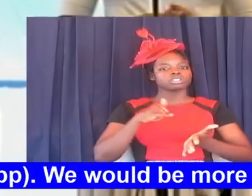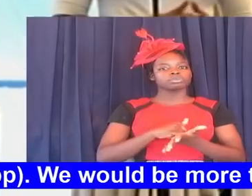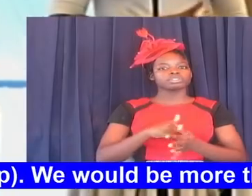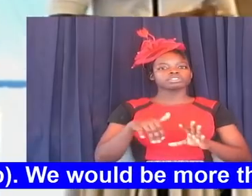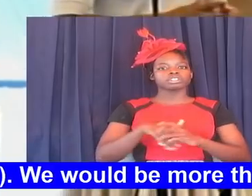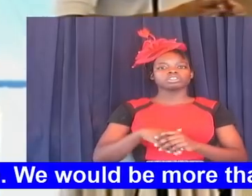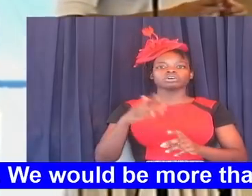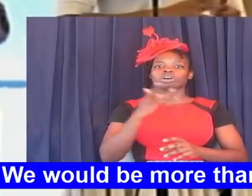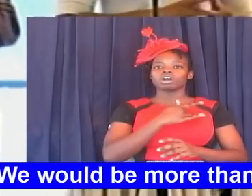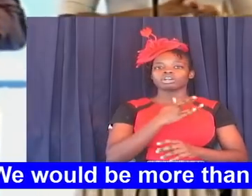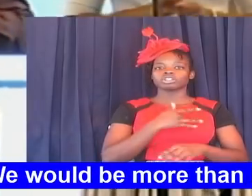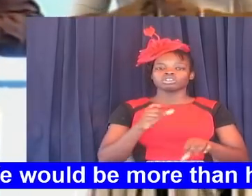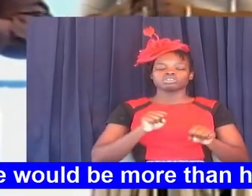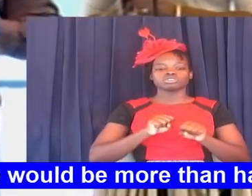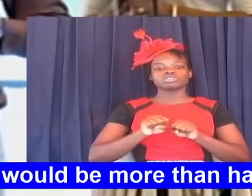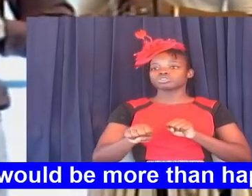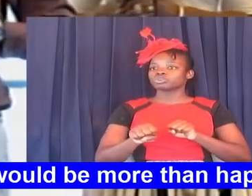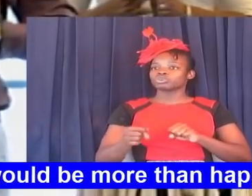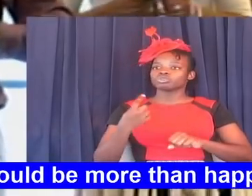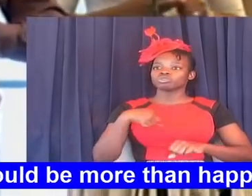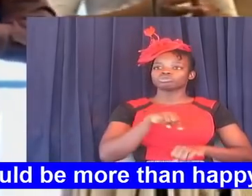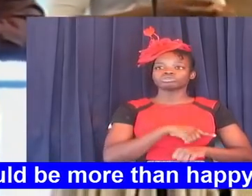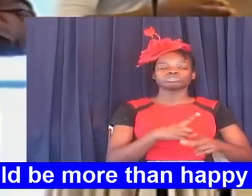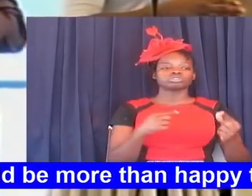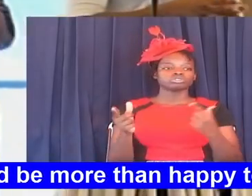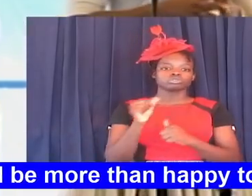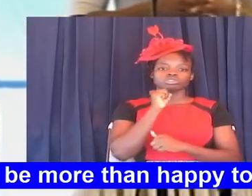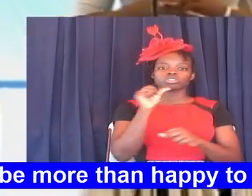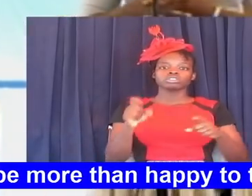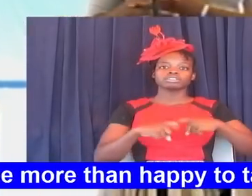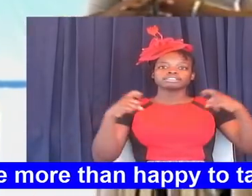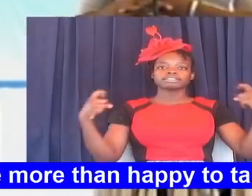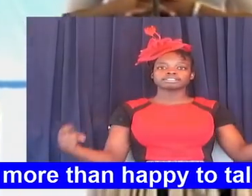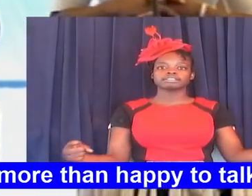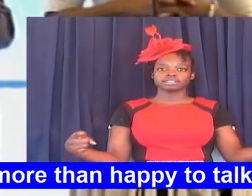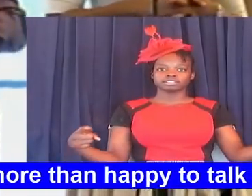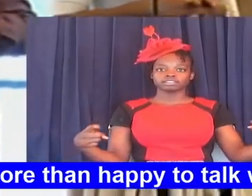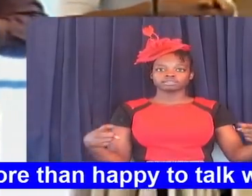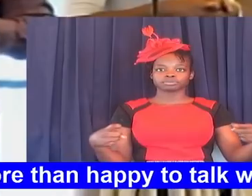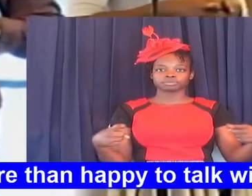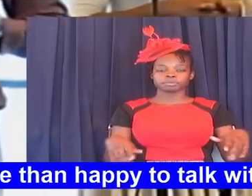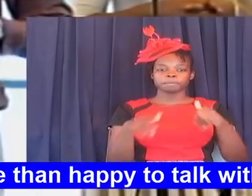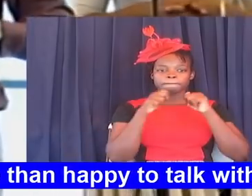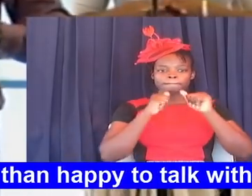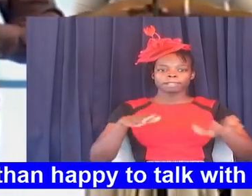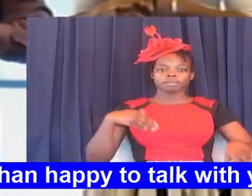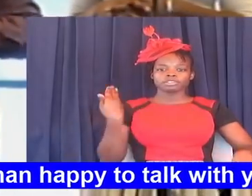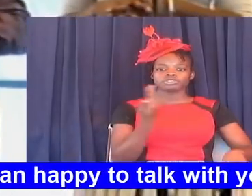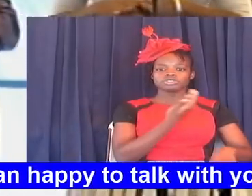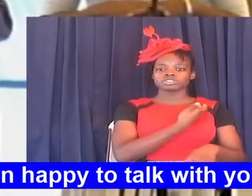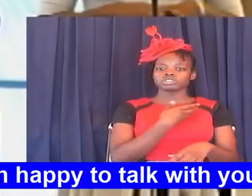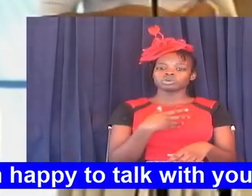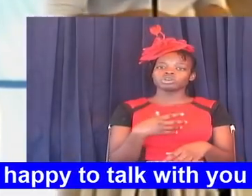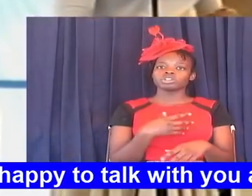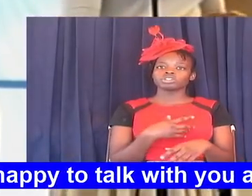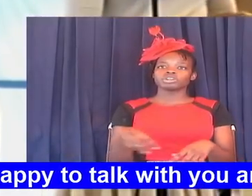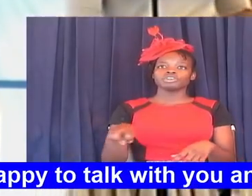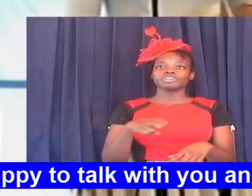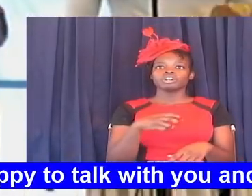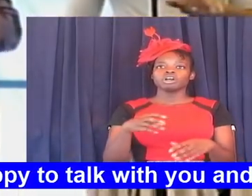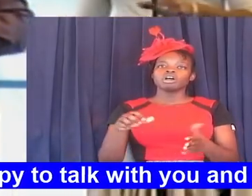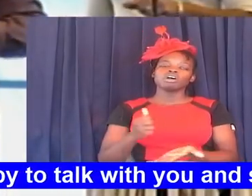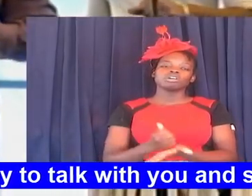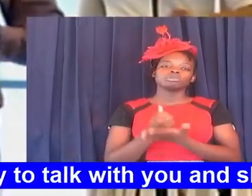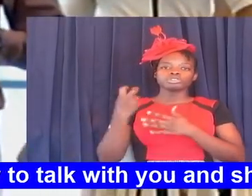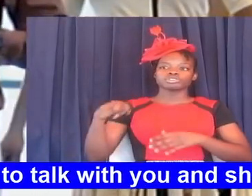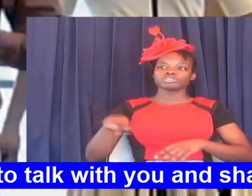sin against you. Bless us, Lord, and keep us and grant journeying mercies. And let your hands be upon us, Lord. Every one of us,